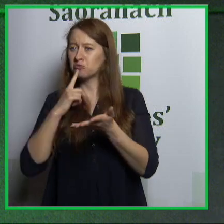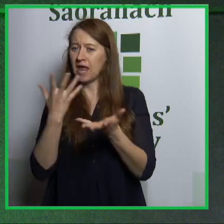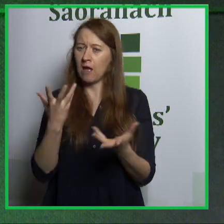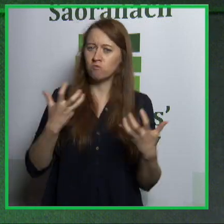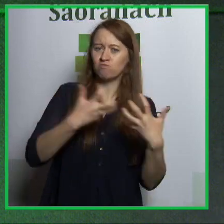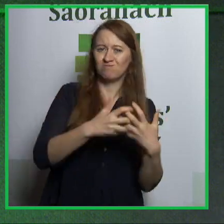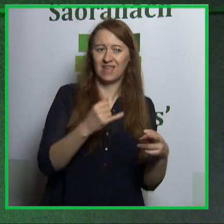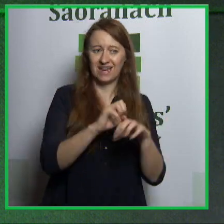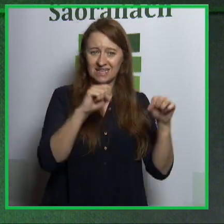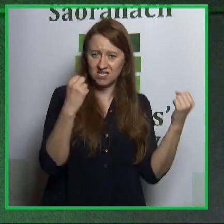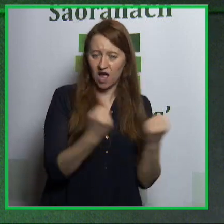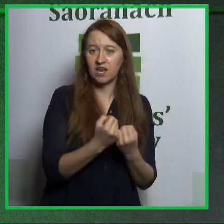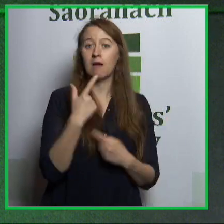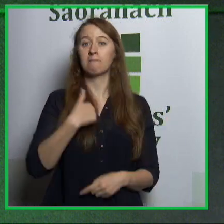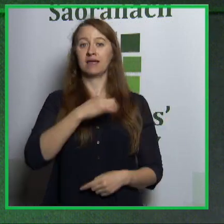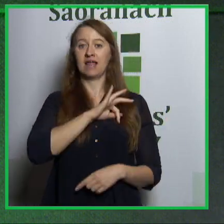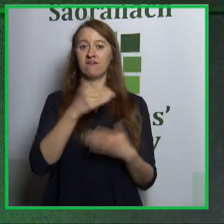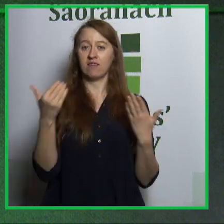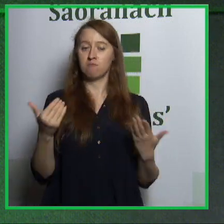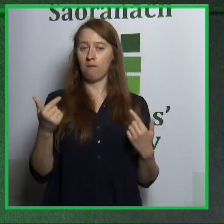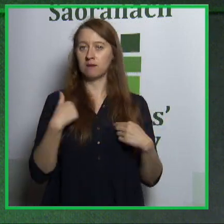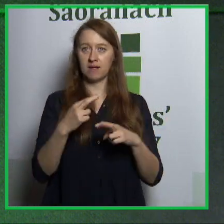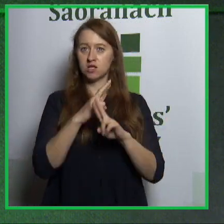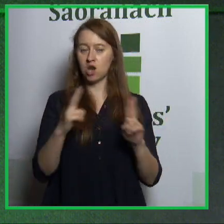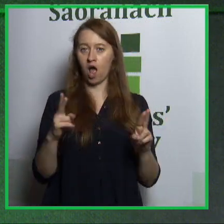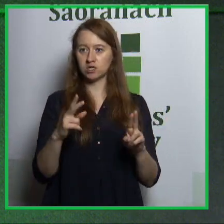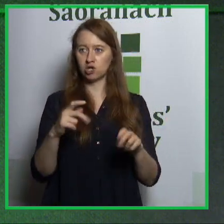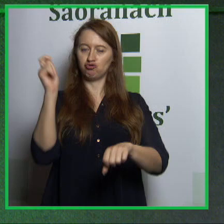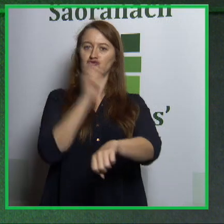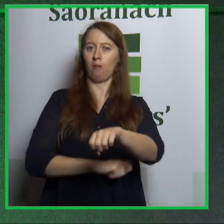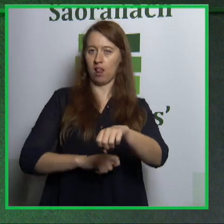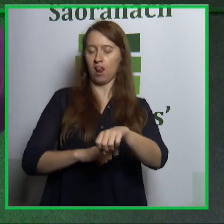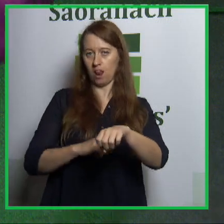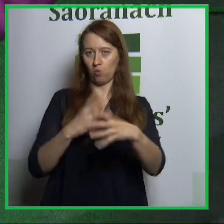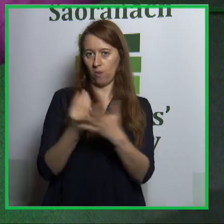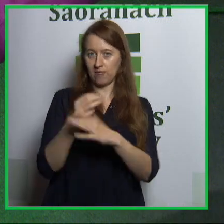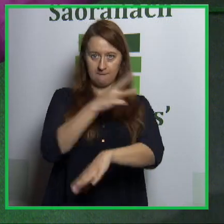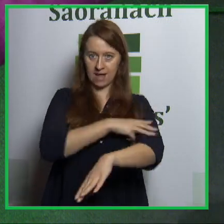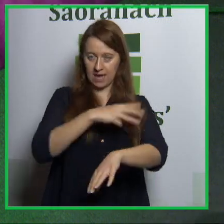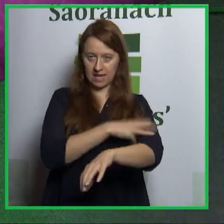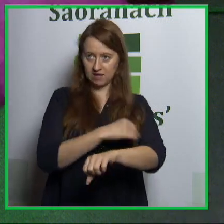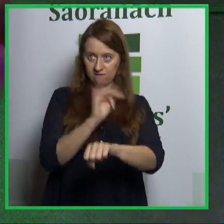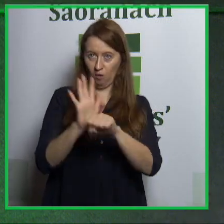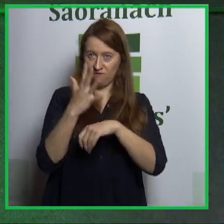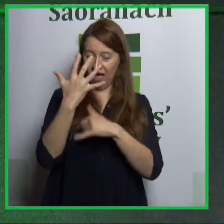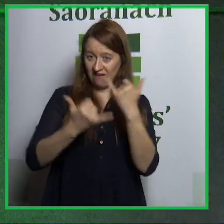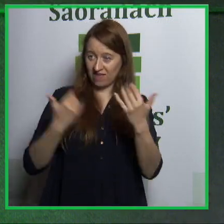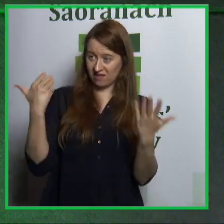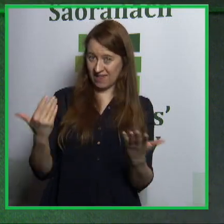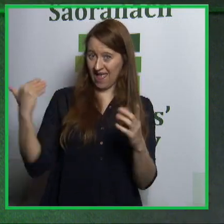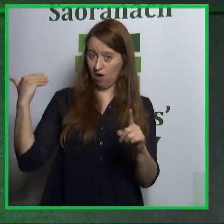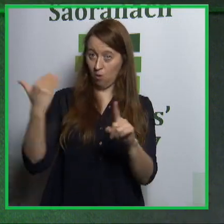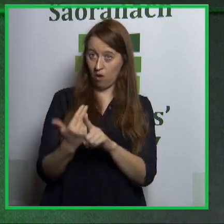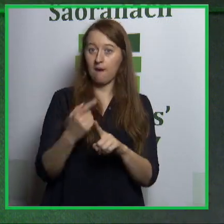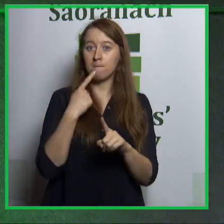police in 5 years, but yeah, I got charged like in February for something that I done 5 years ago. I was brought in front of the